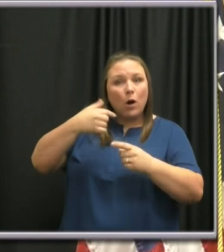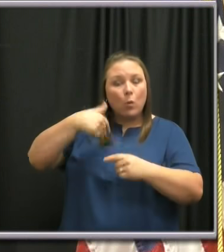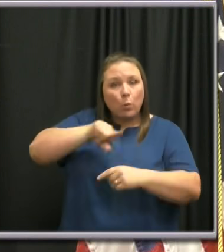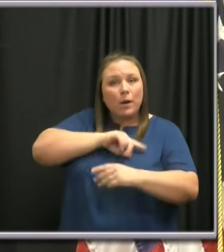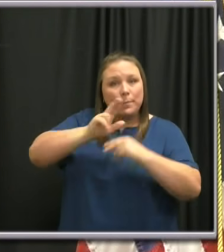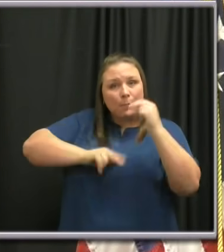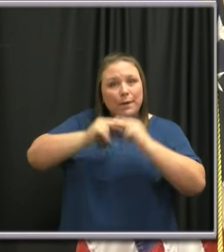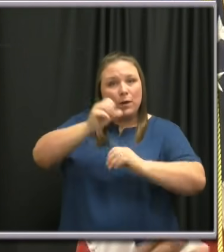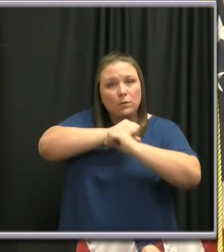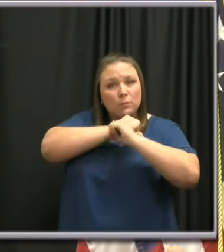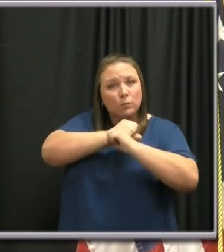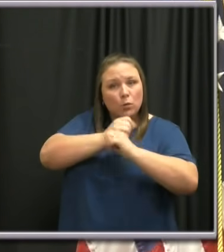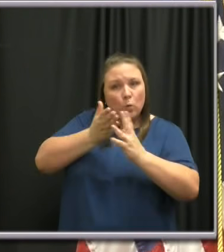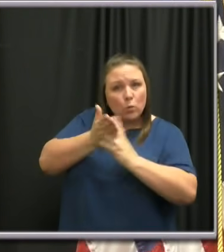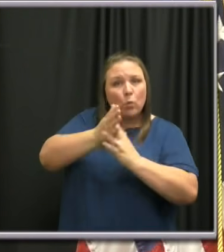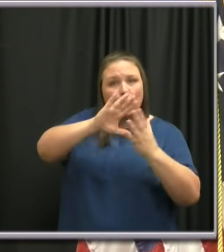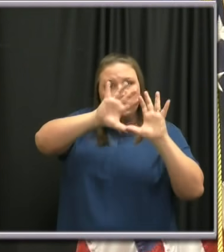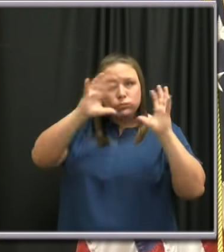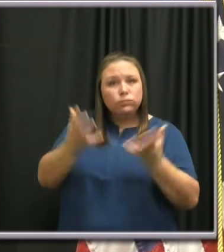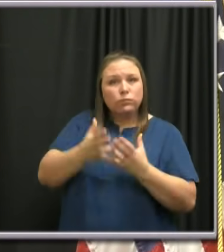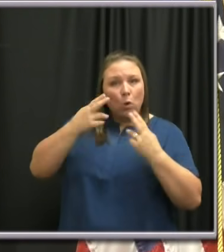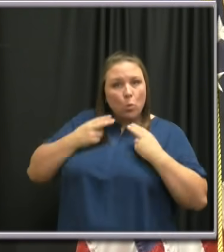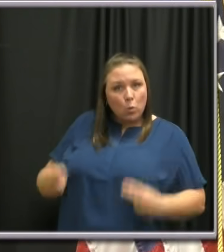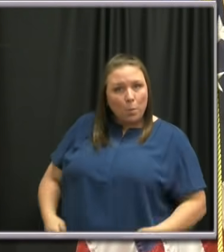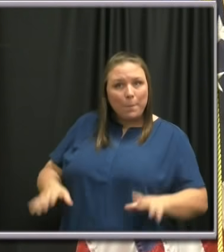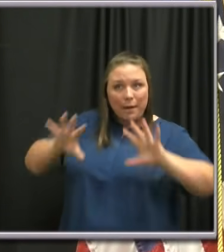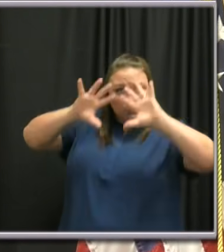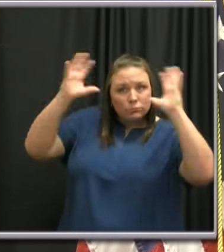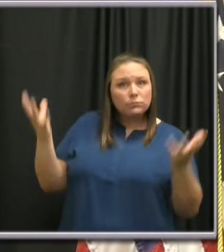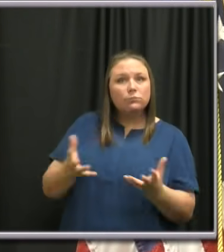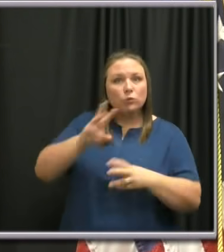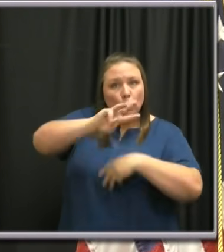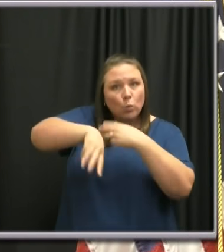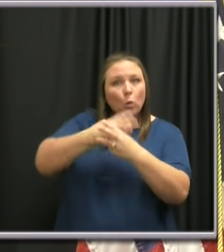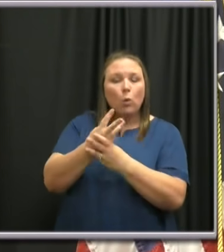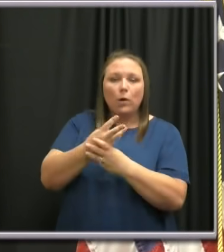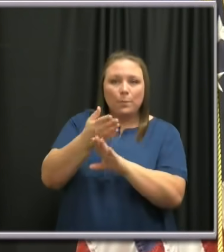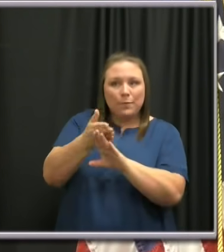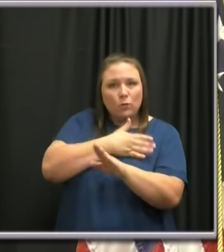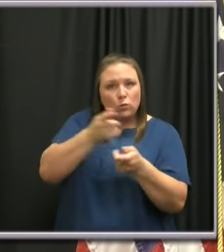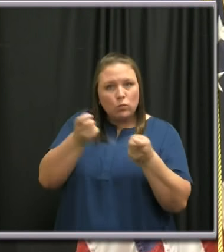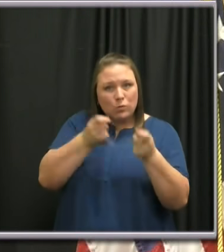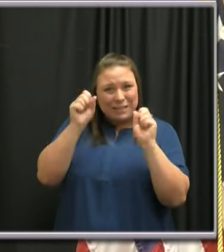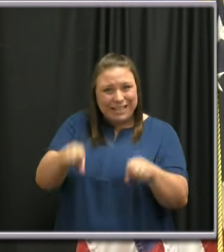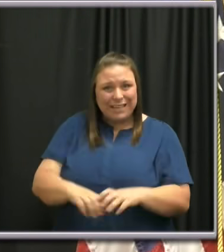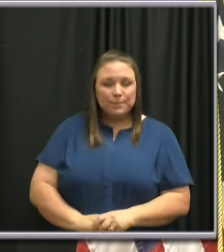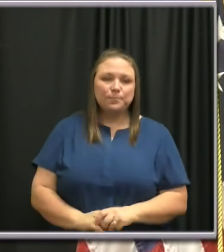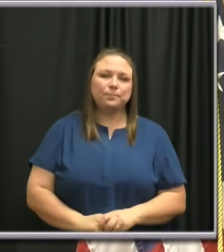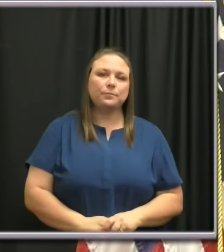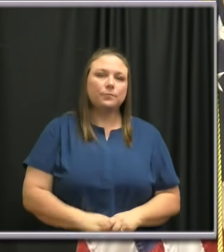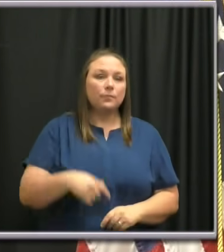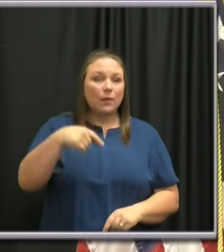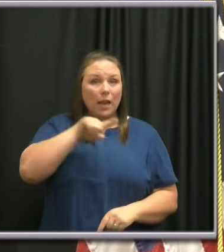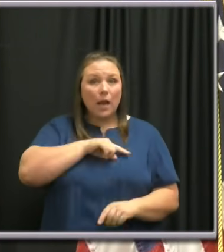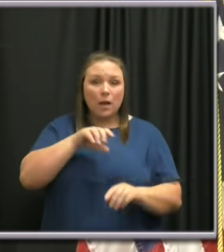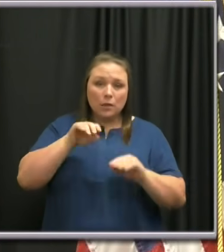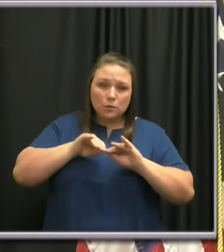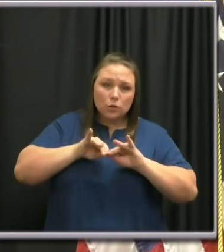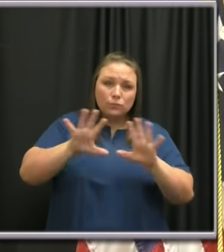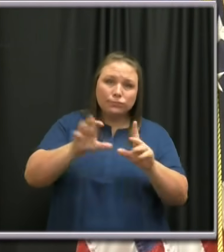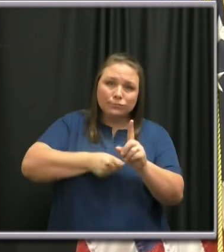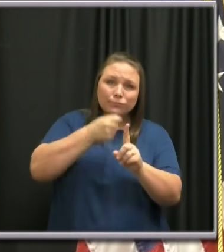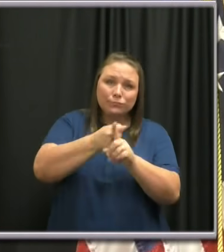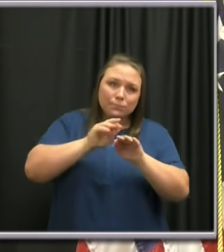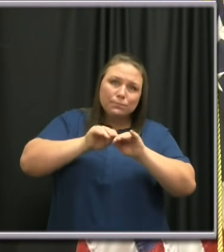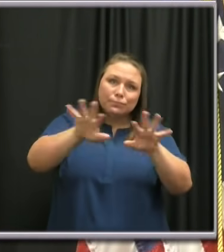as a population, as a human species, actually, to control the virus. The likelihood of outbreaks is high